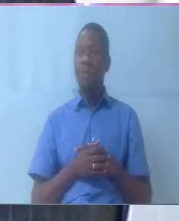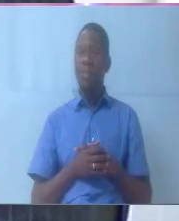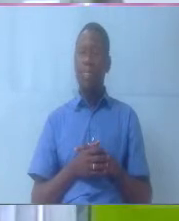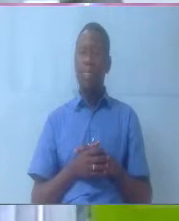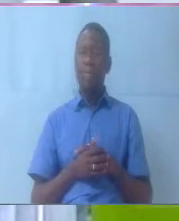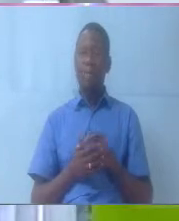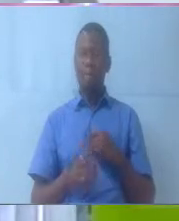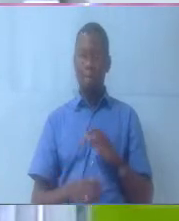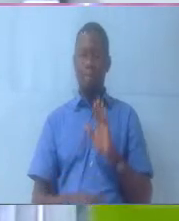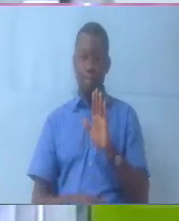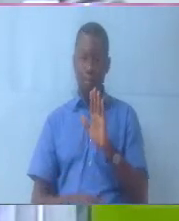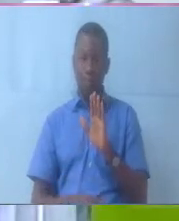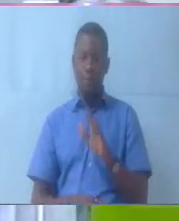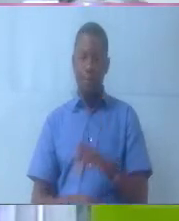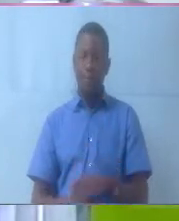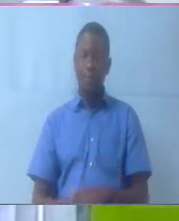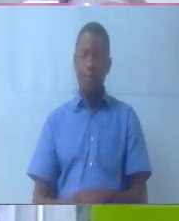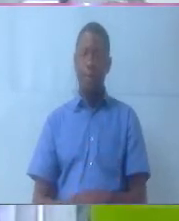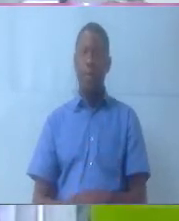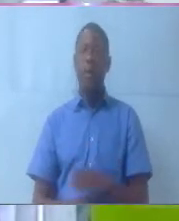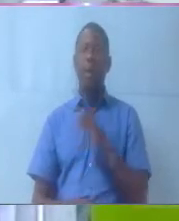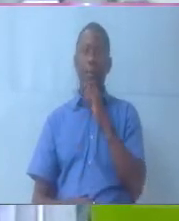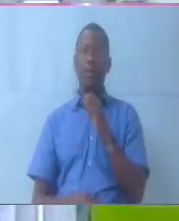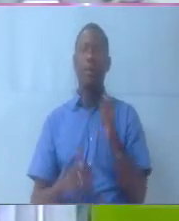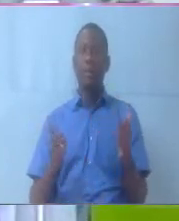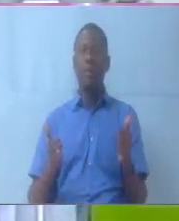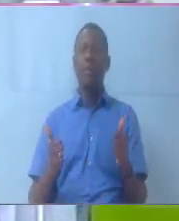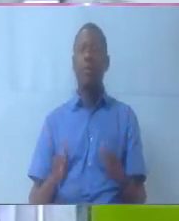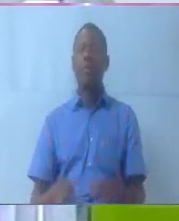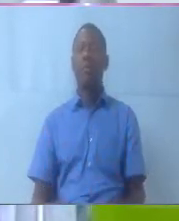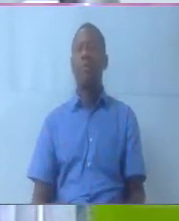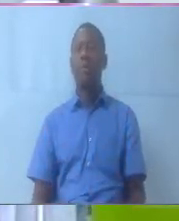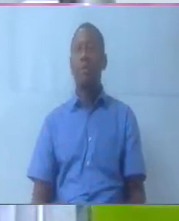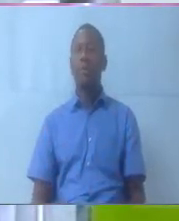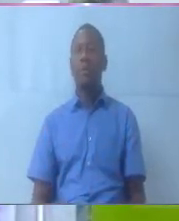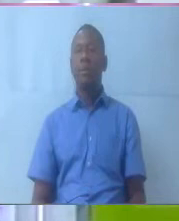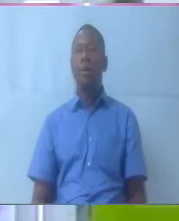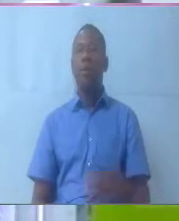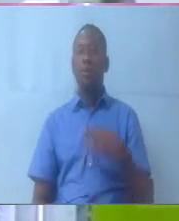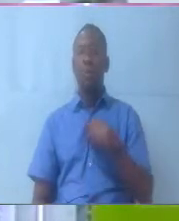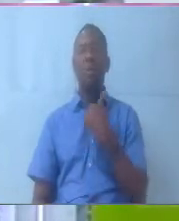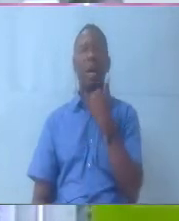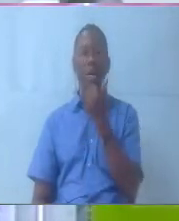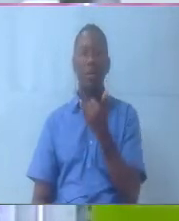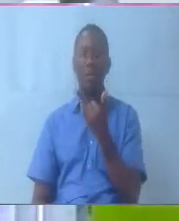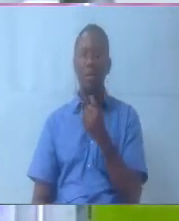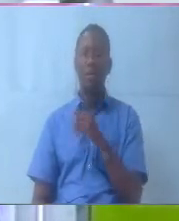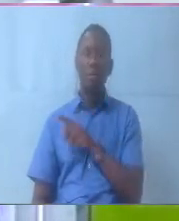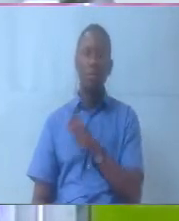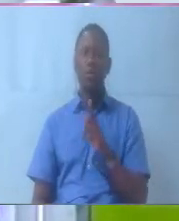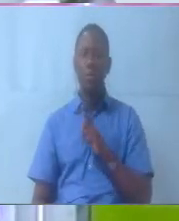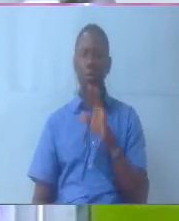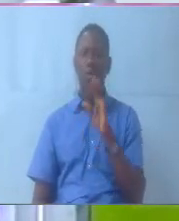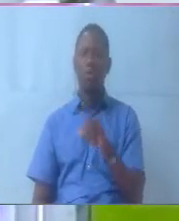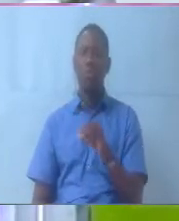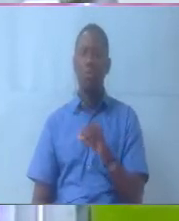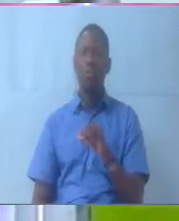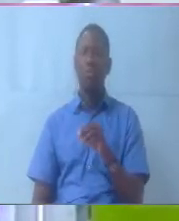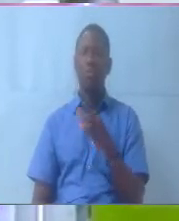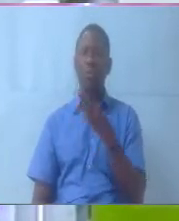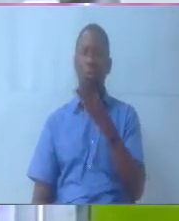a moment. Mr. Chair, may I ask that we do 30 minutes